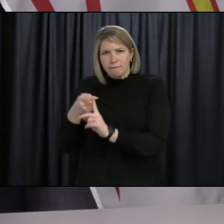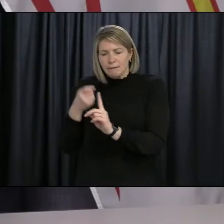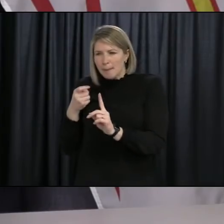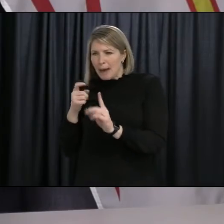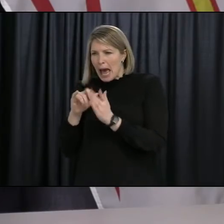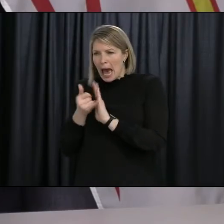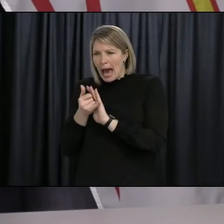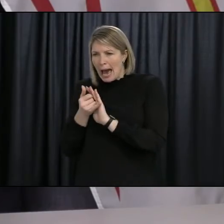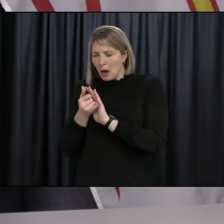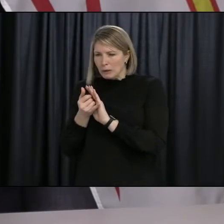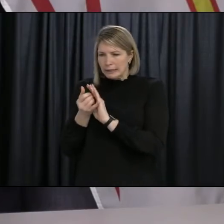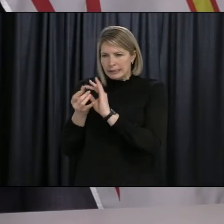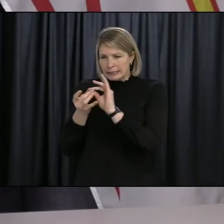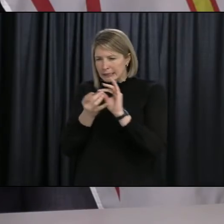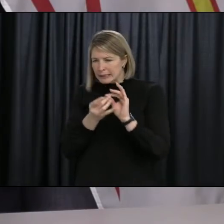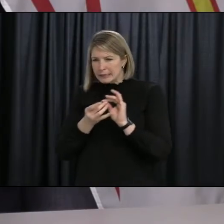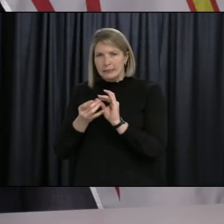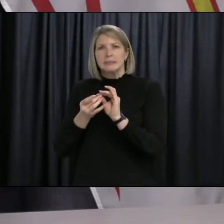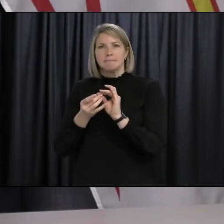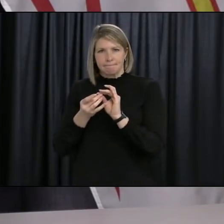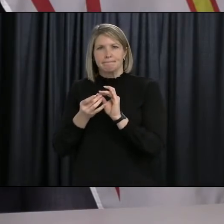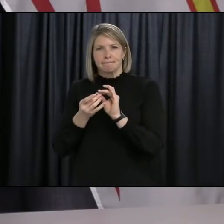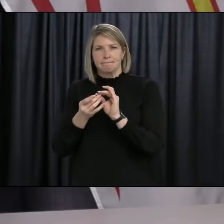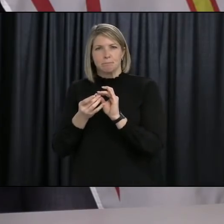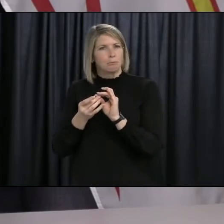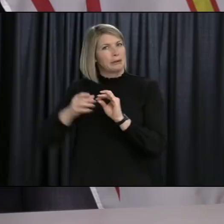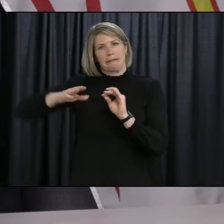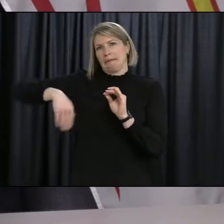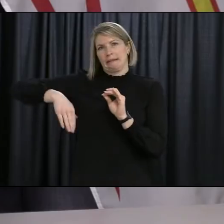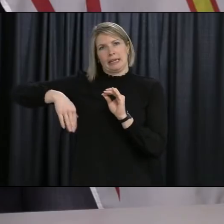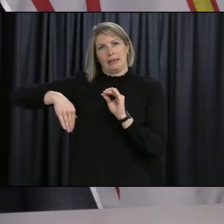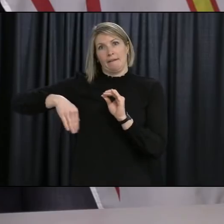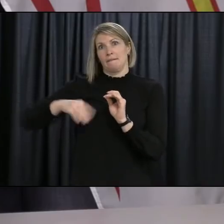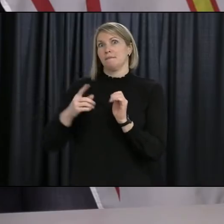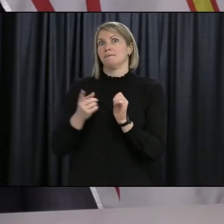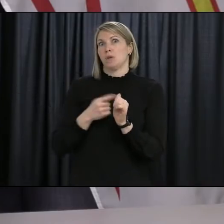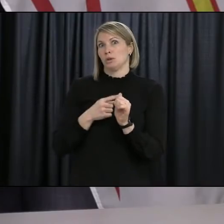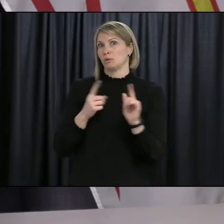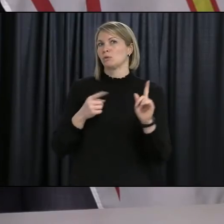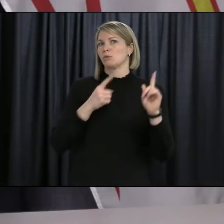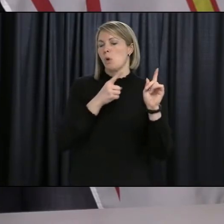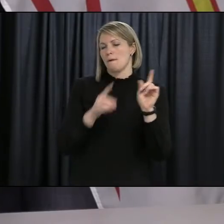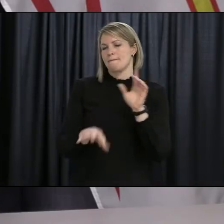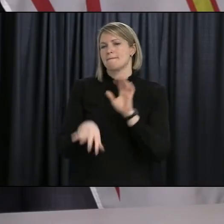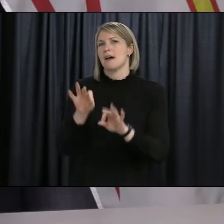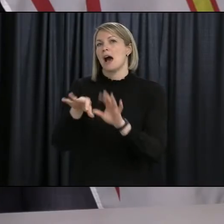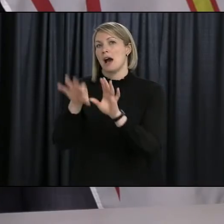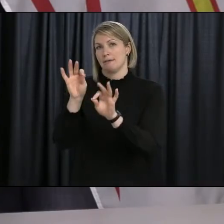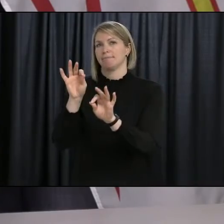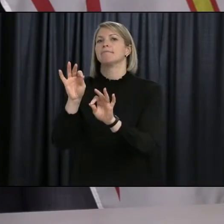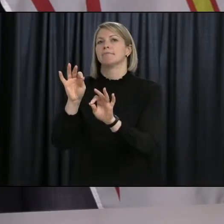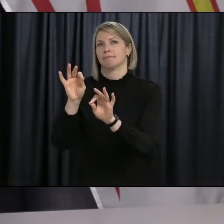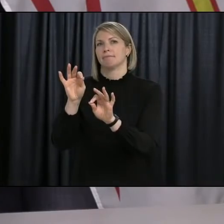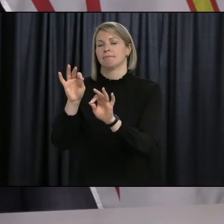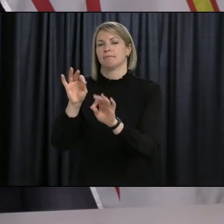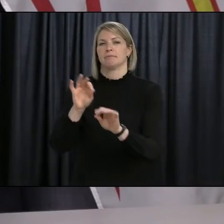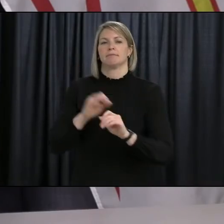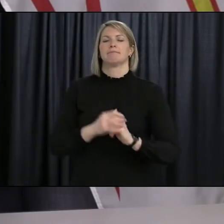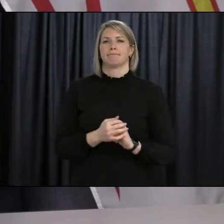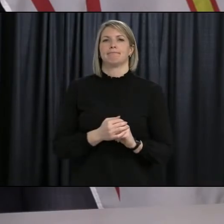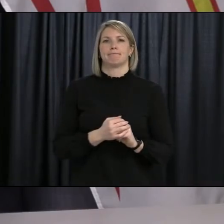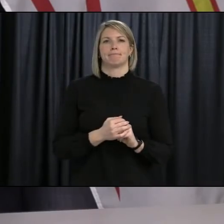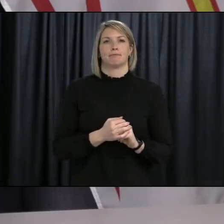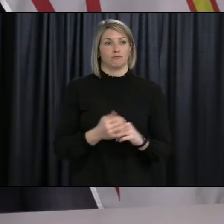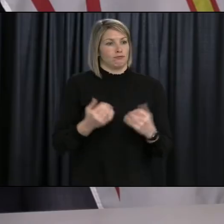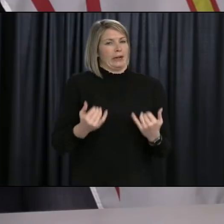then there'll be time to sit down and really do an in-depth evaluation of possible sources and things